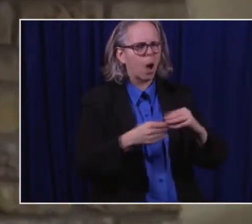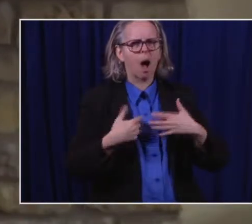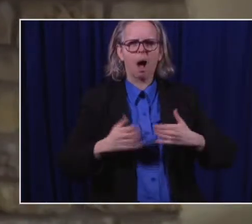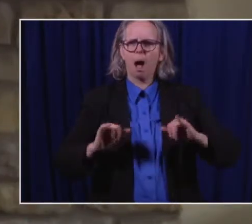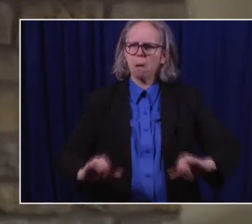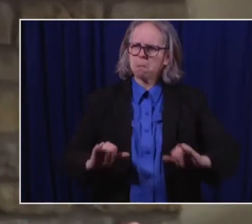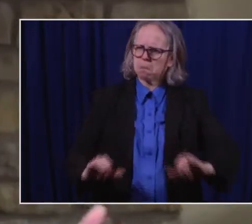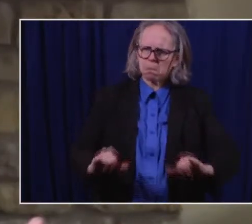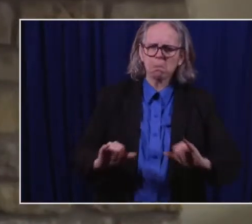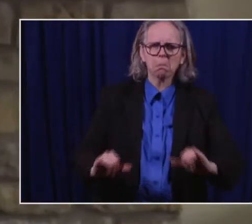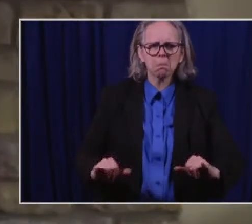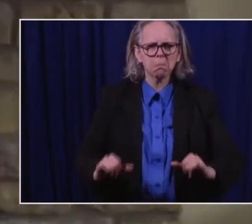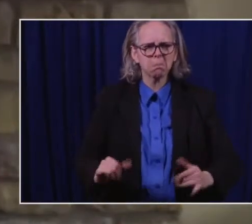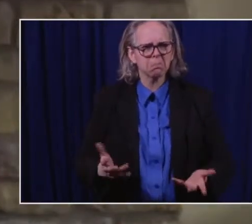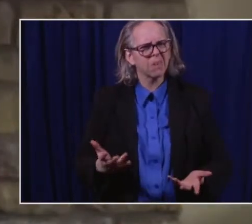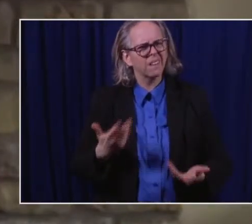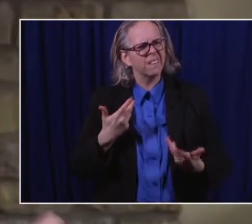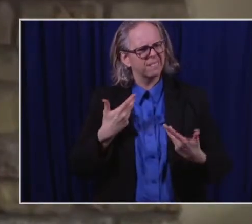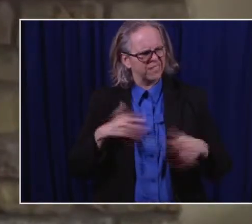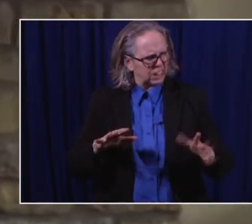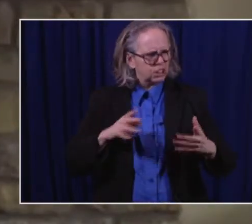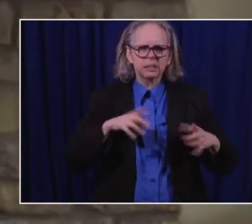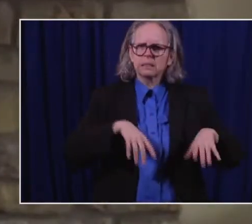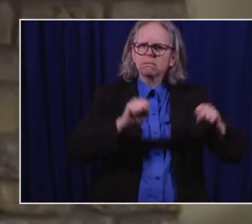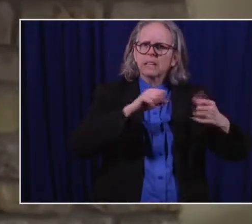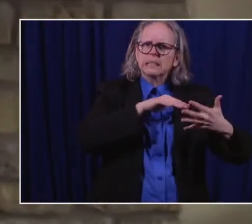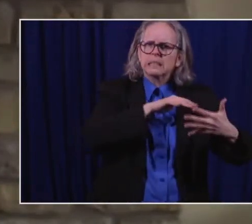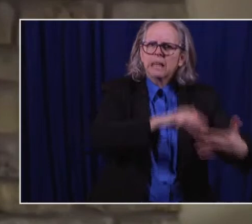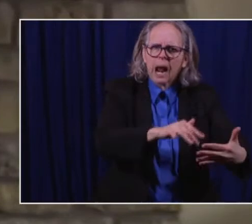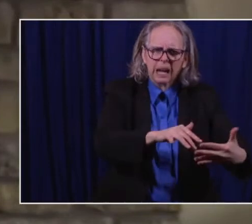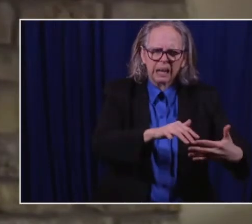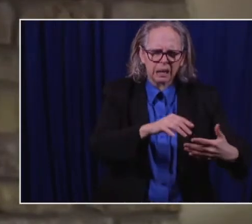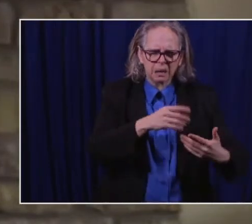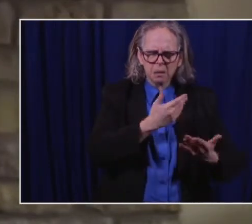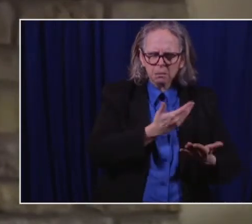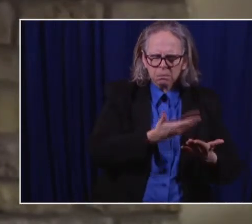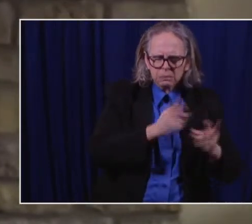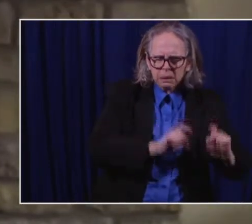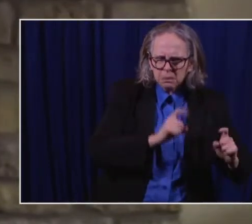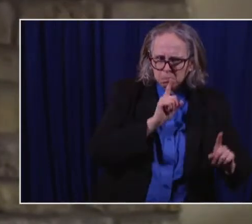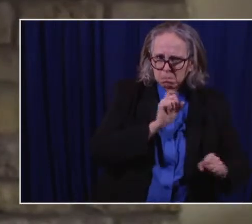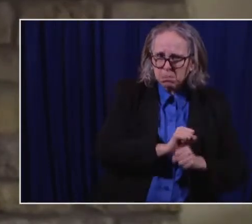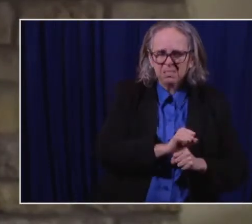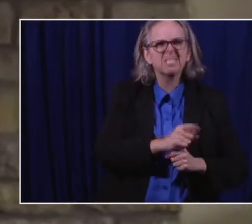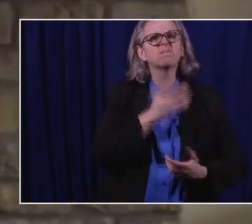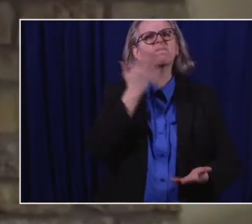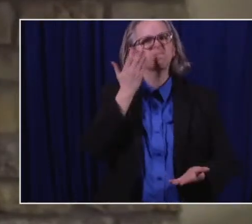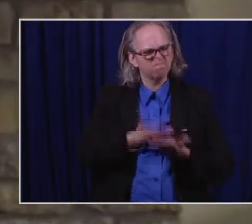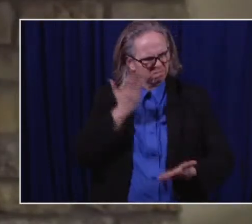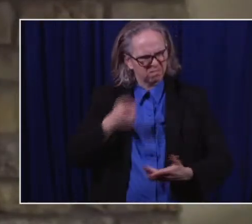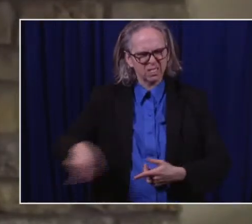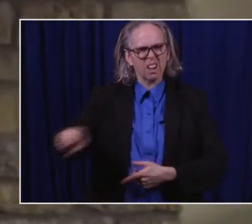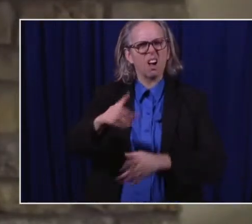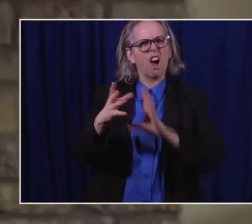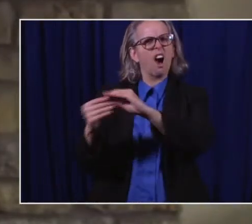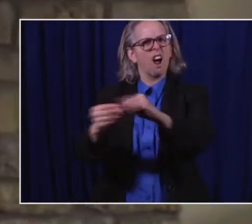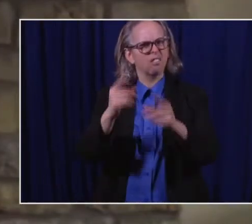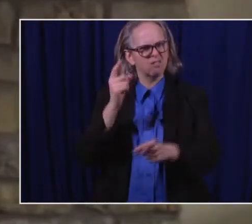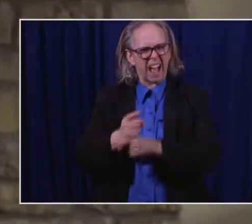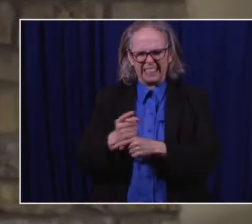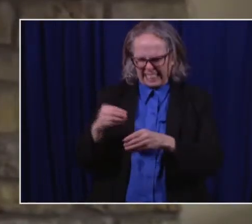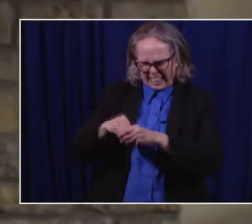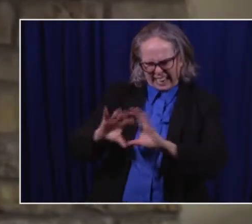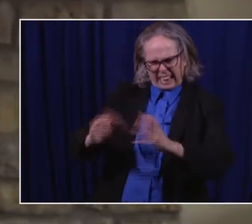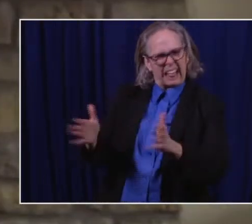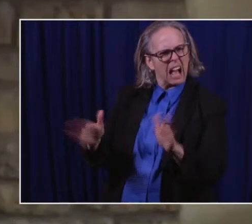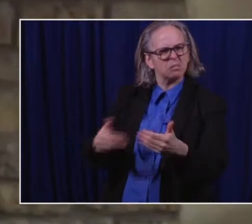we told you, we ran a study. We actually studied it, and the study clearly shows it's not happening. So I think that piece of